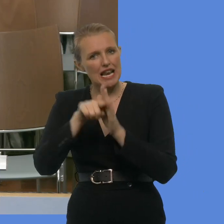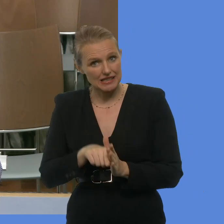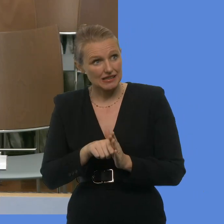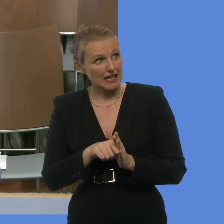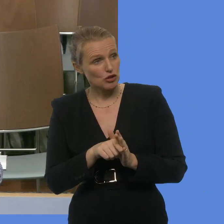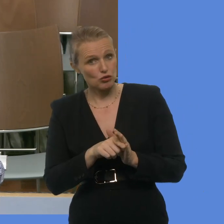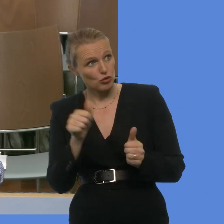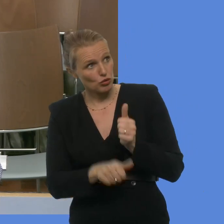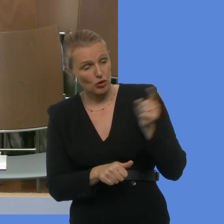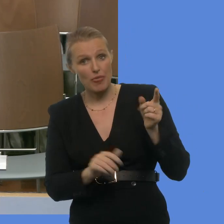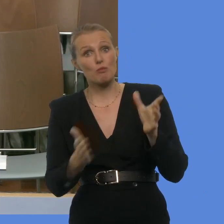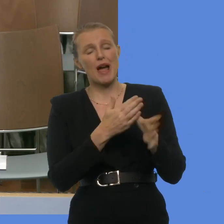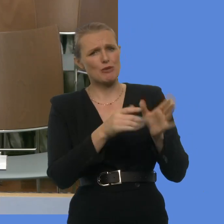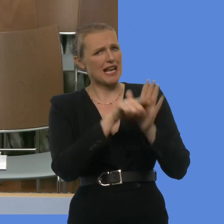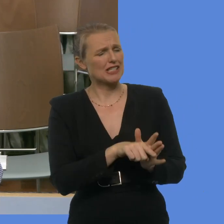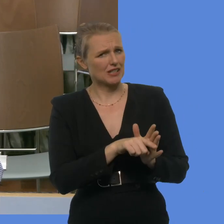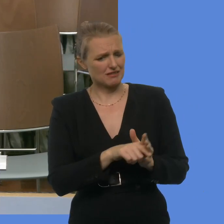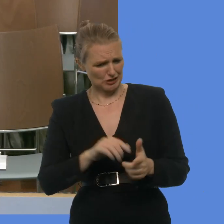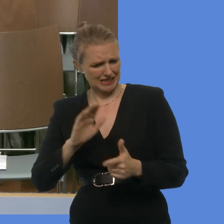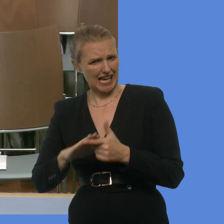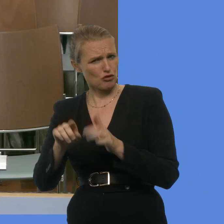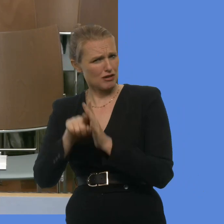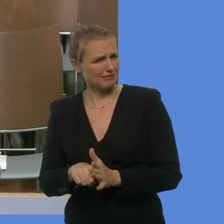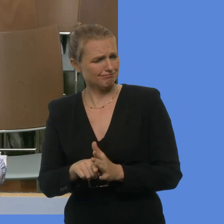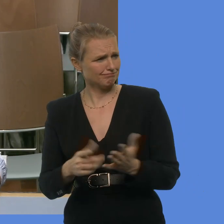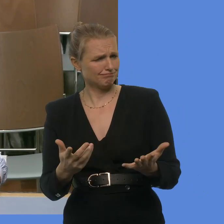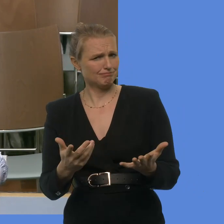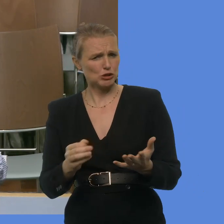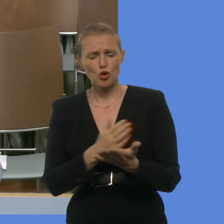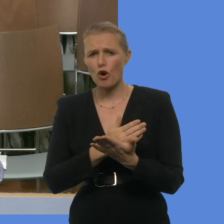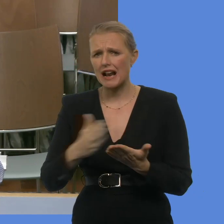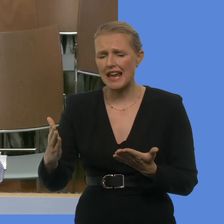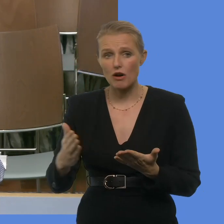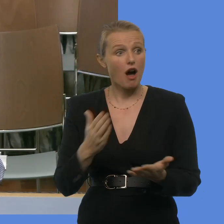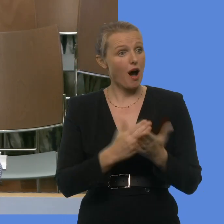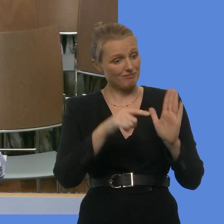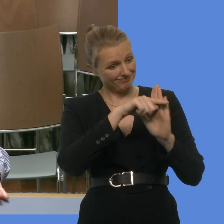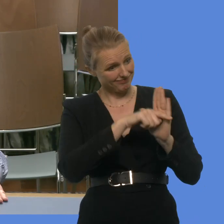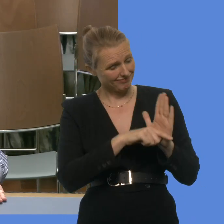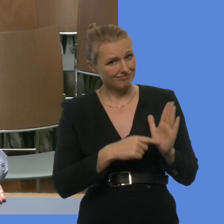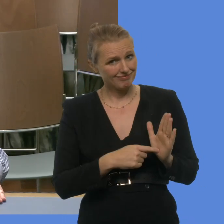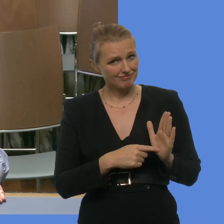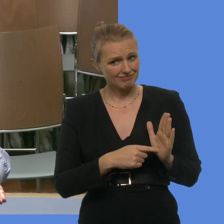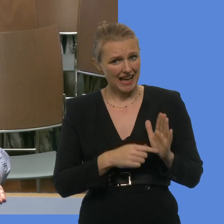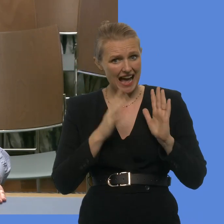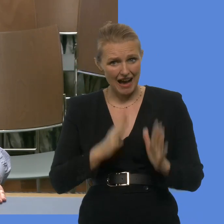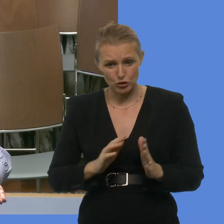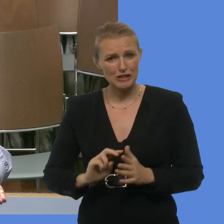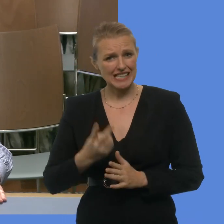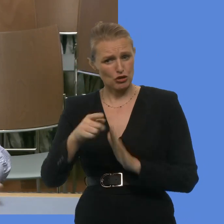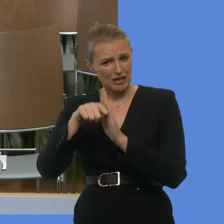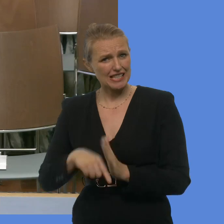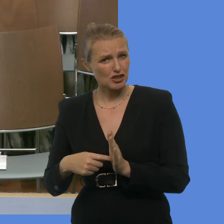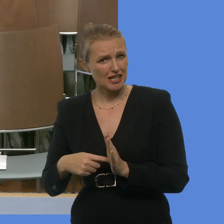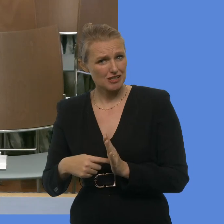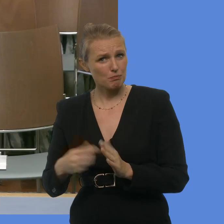This potentially raises questions about oversight and clarity in terms of how those provisions will be applied in practice.